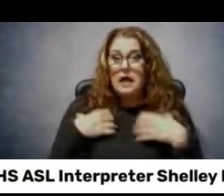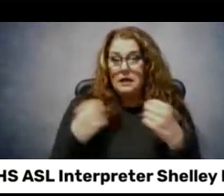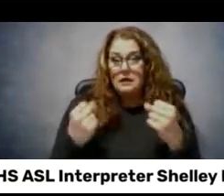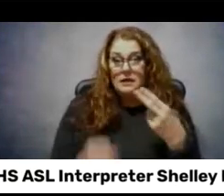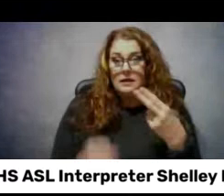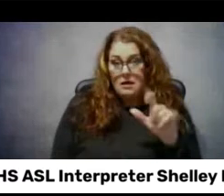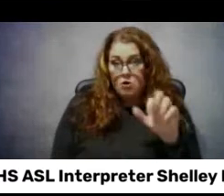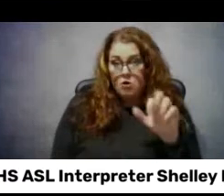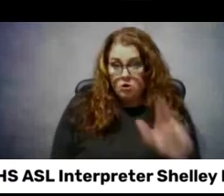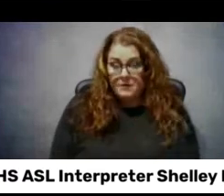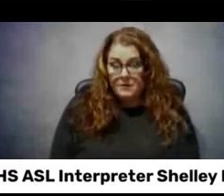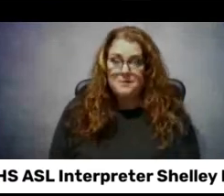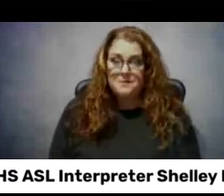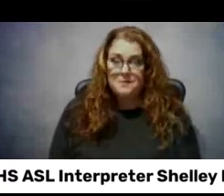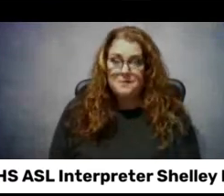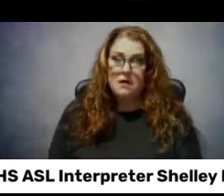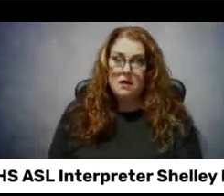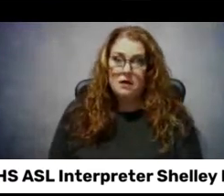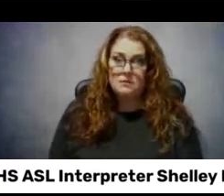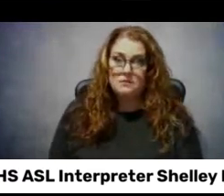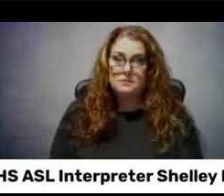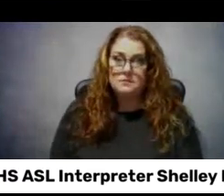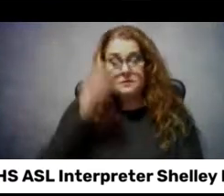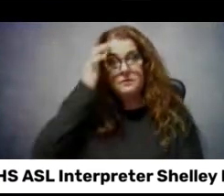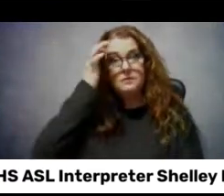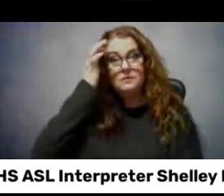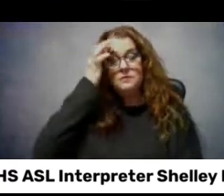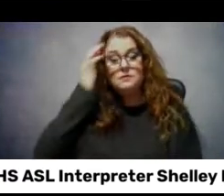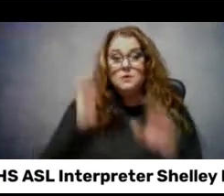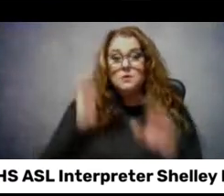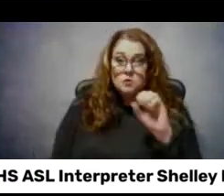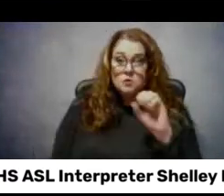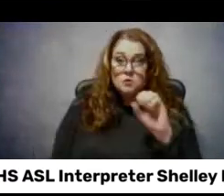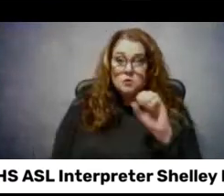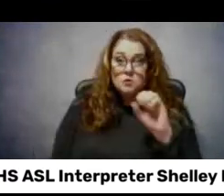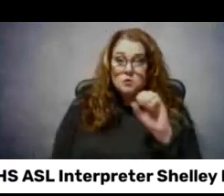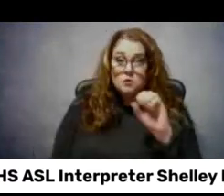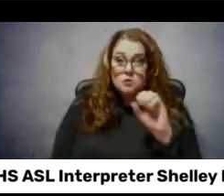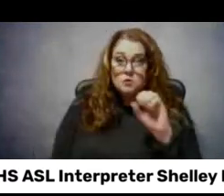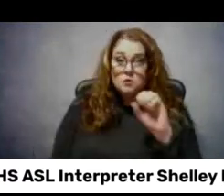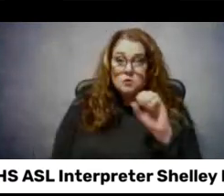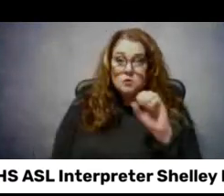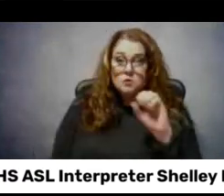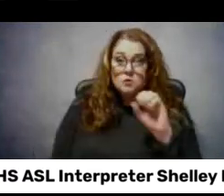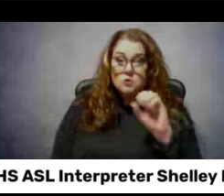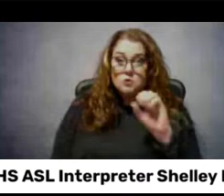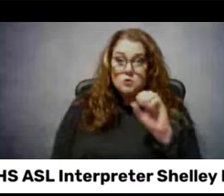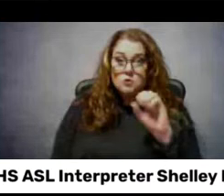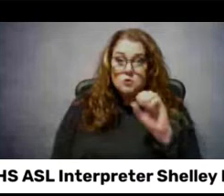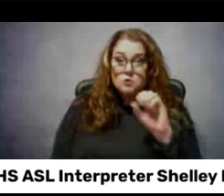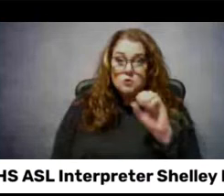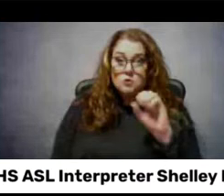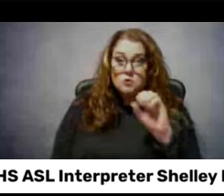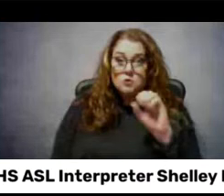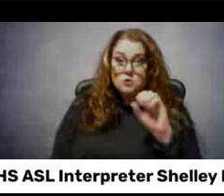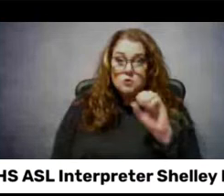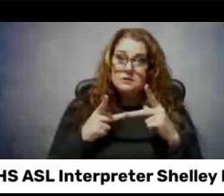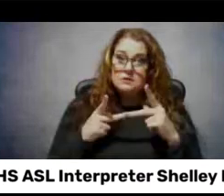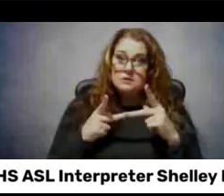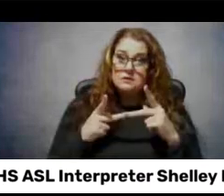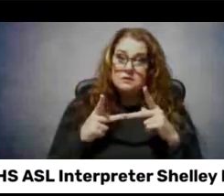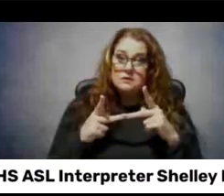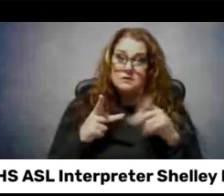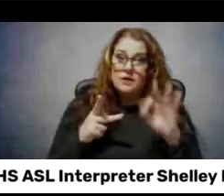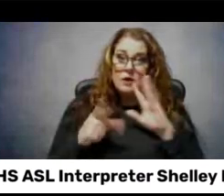So for many people, a sense of place is bound up with personal